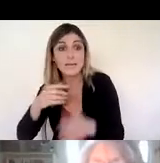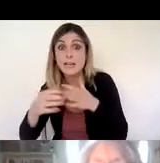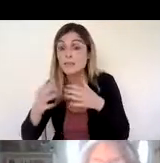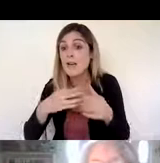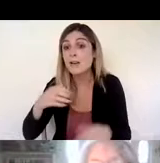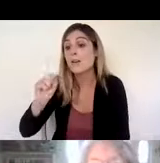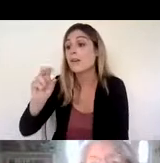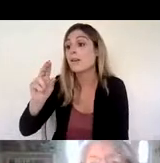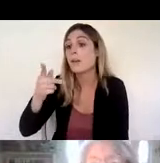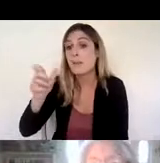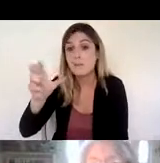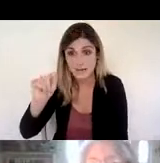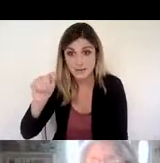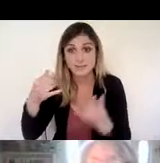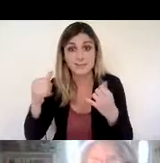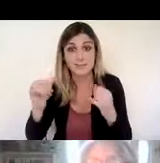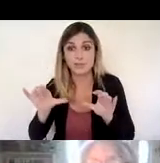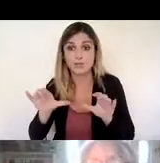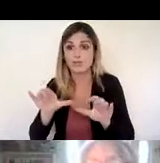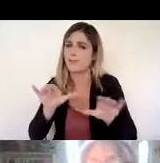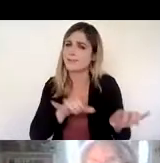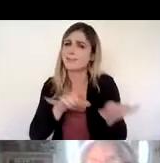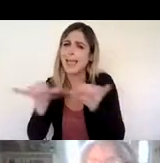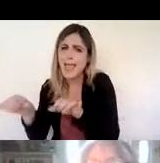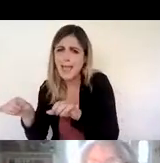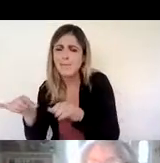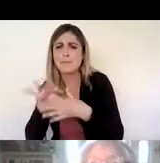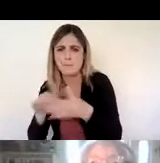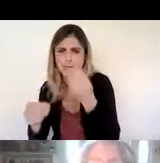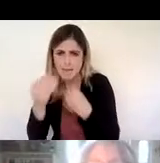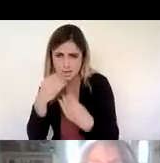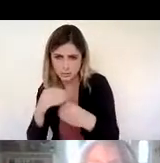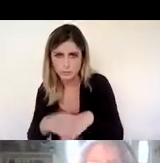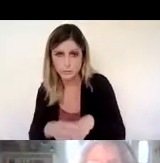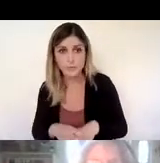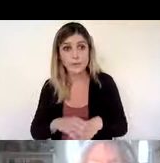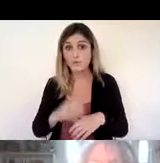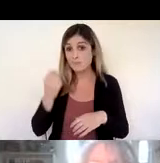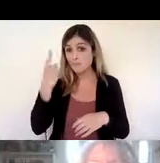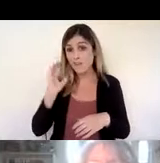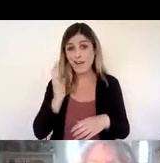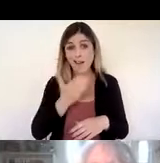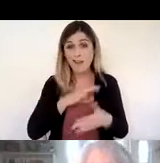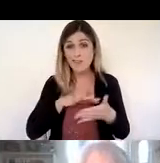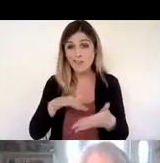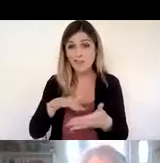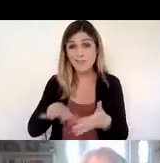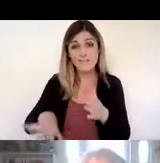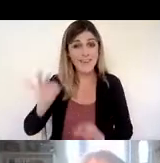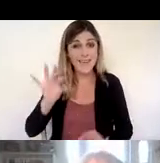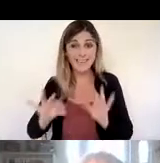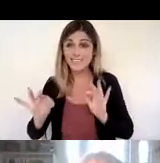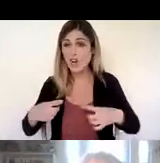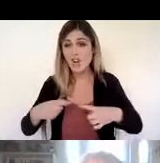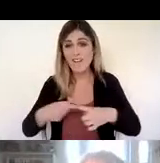eaters. So overall, our findings are really too conflicting and too limited to allow us to make a blanket statement about